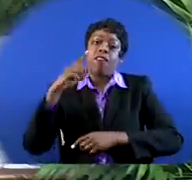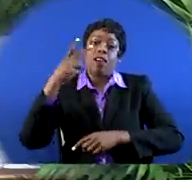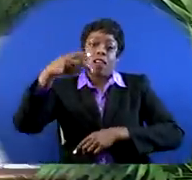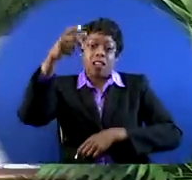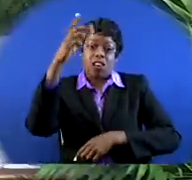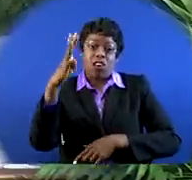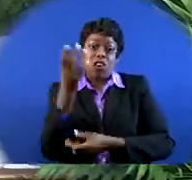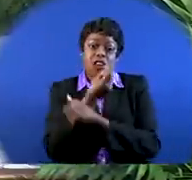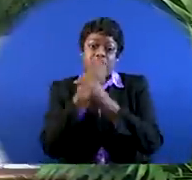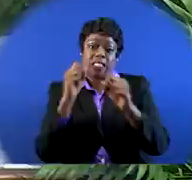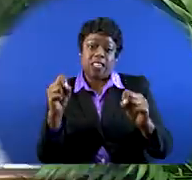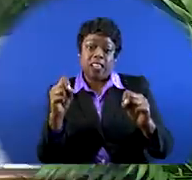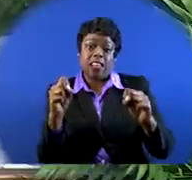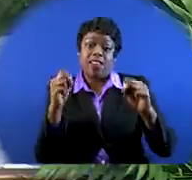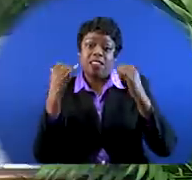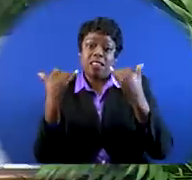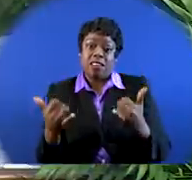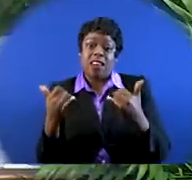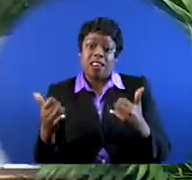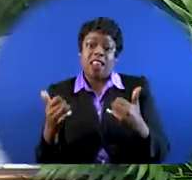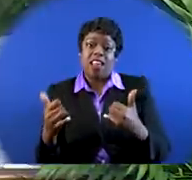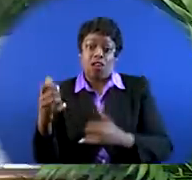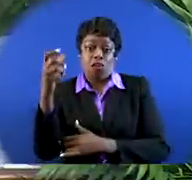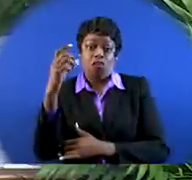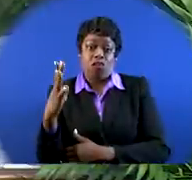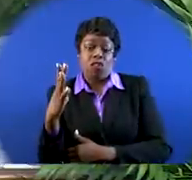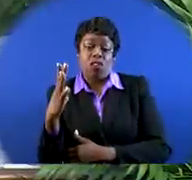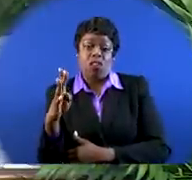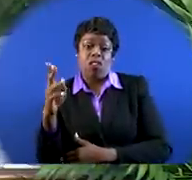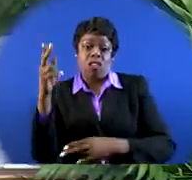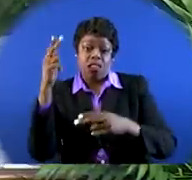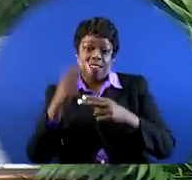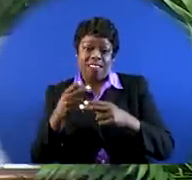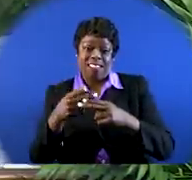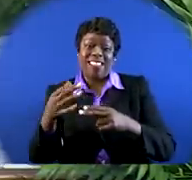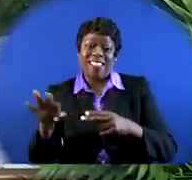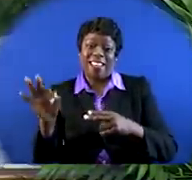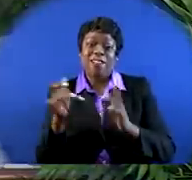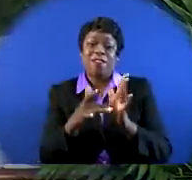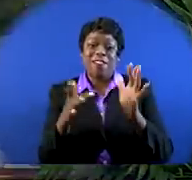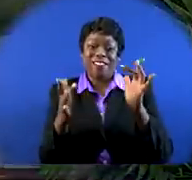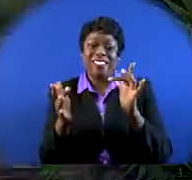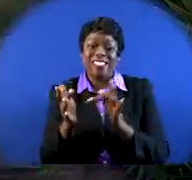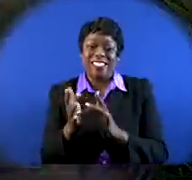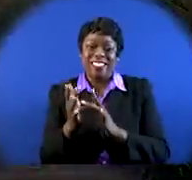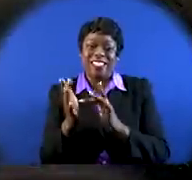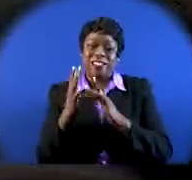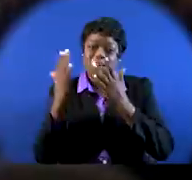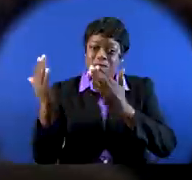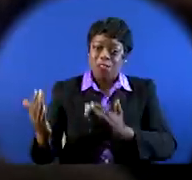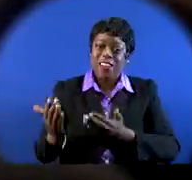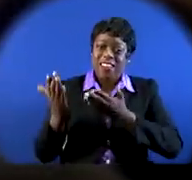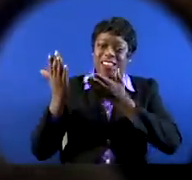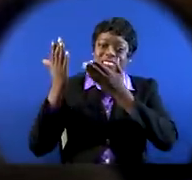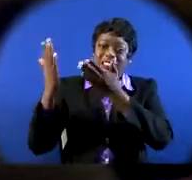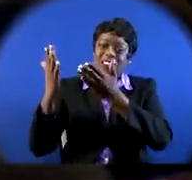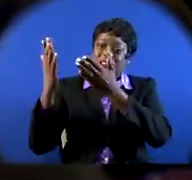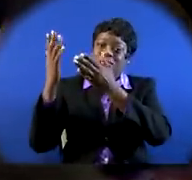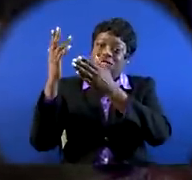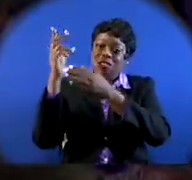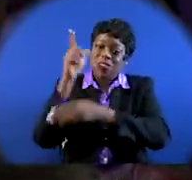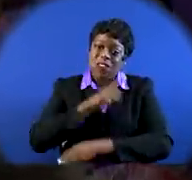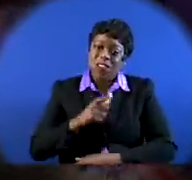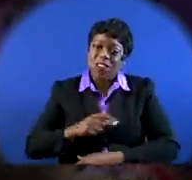Hosanna, woo, save now, God, in the name of Jesus. We exalt you, Lord. We bless you,